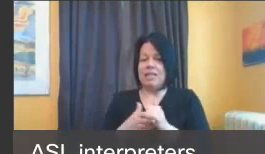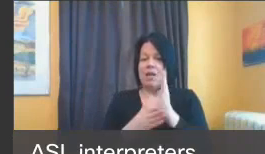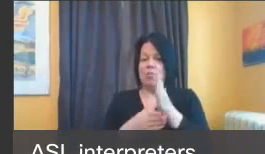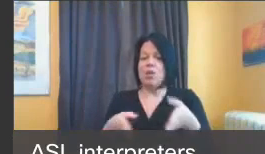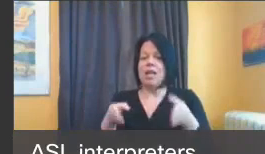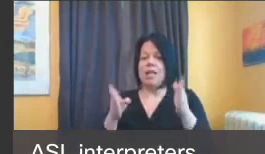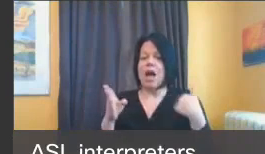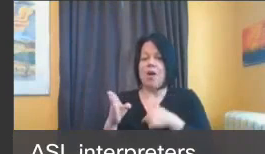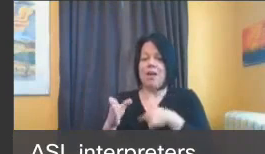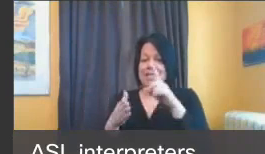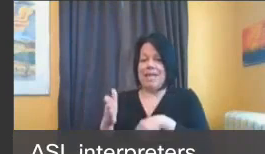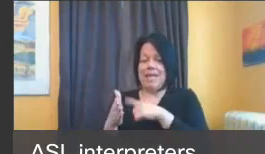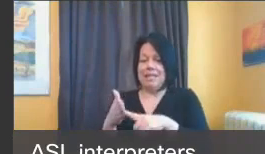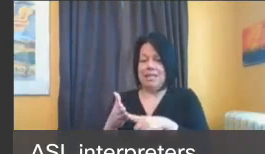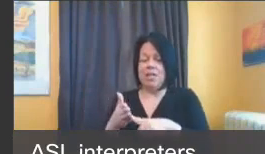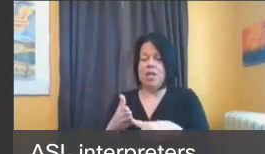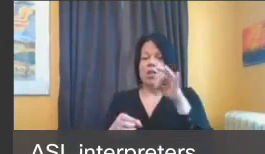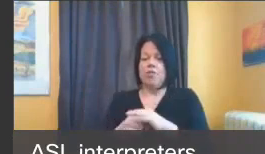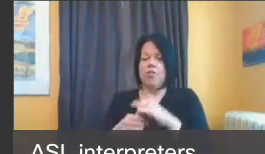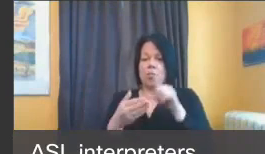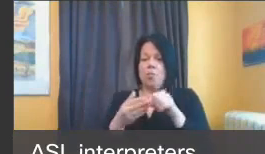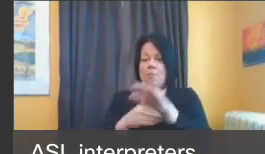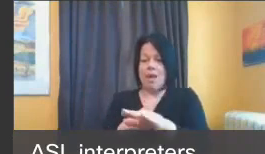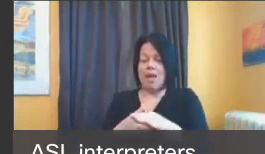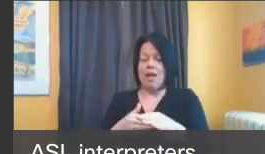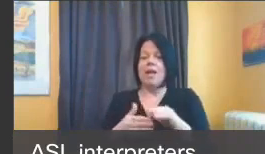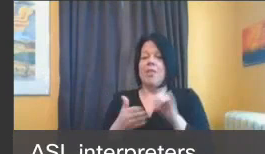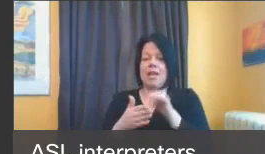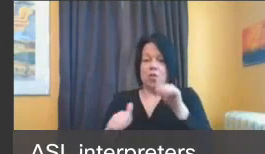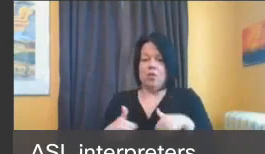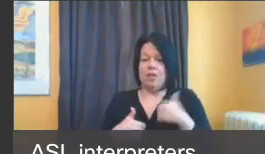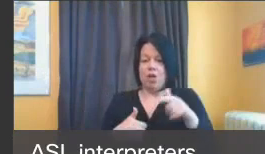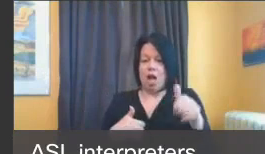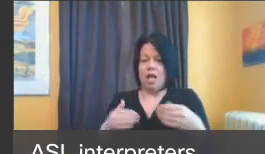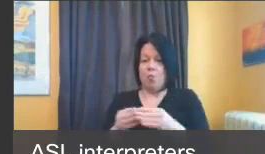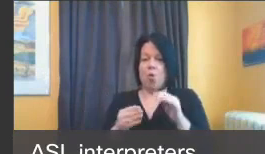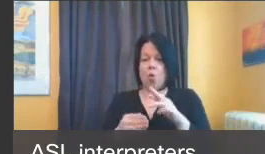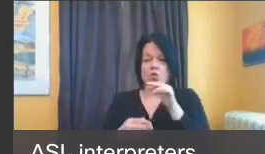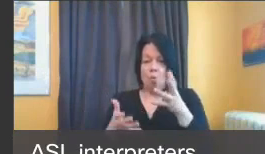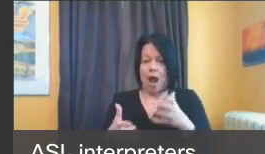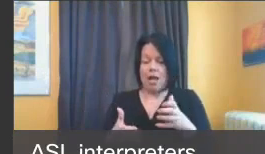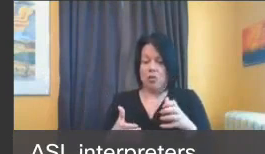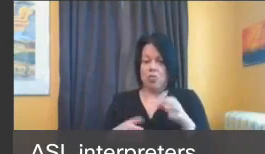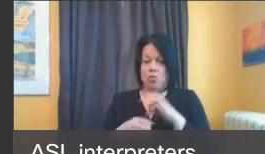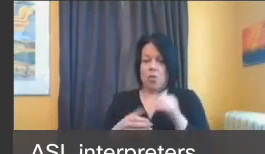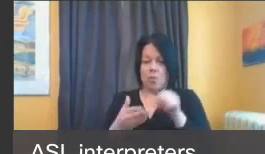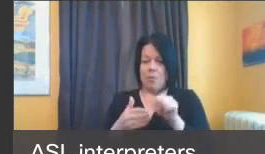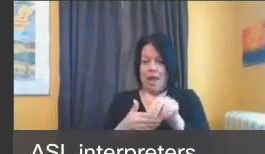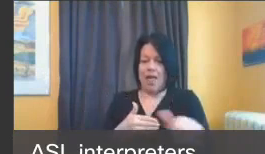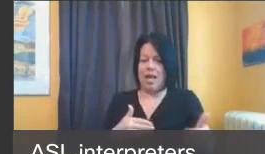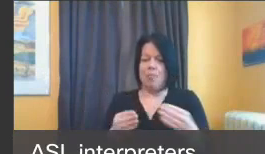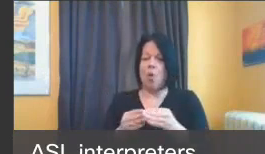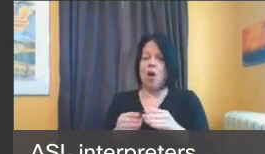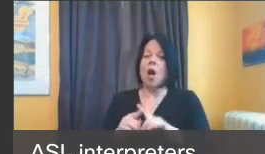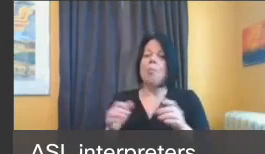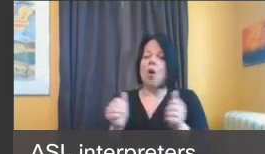us to cancel vote by mail requests for people who are no longer at an address or people who no longer wish to have a vote by mail. But with the new